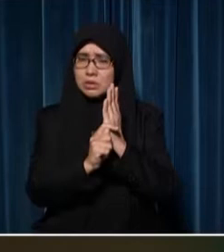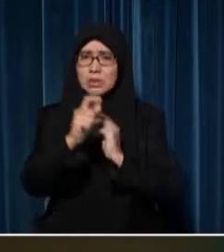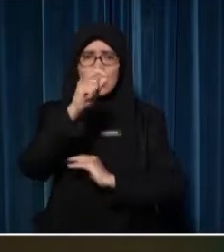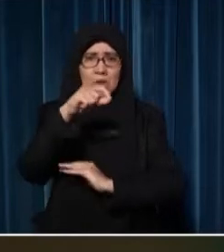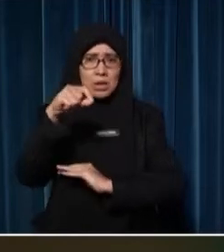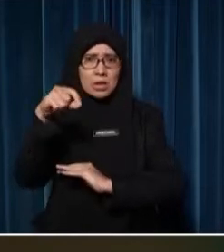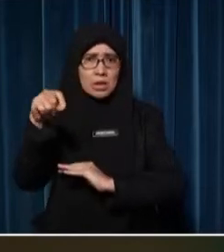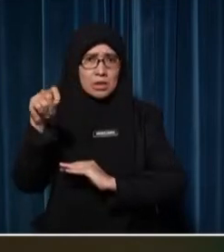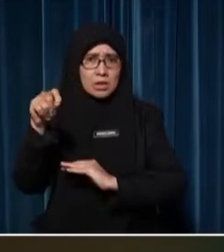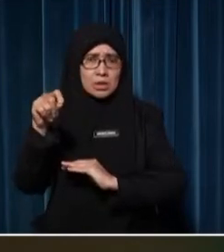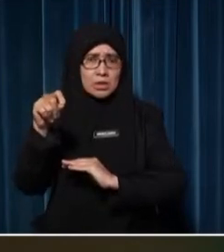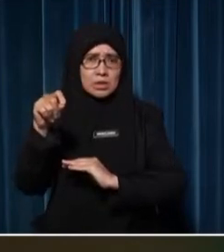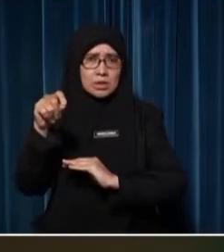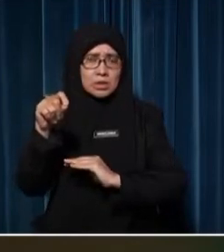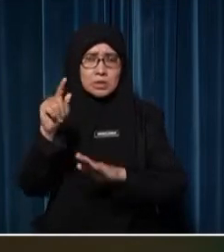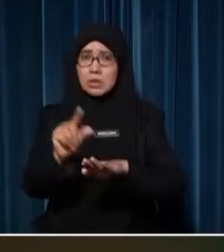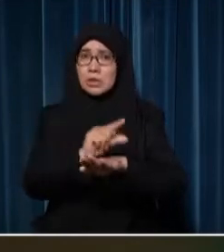using multiplication.